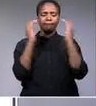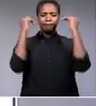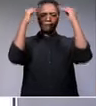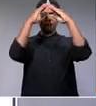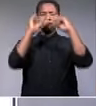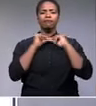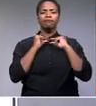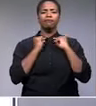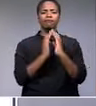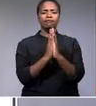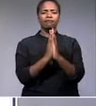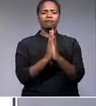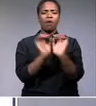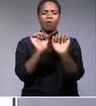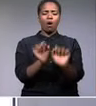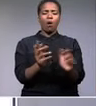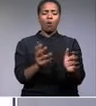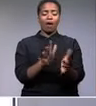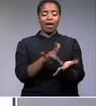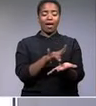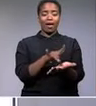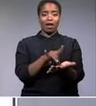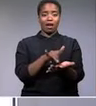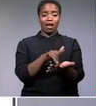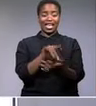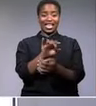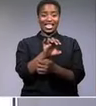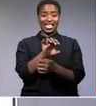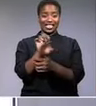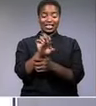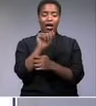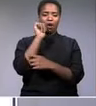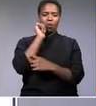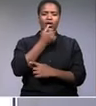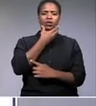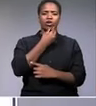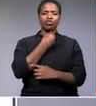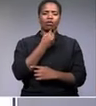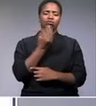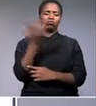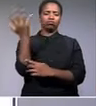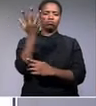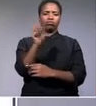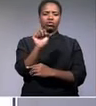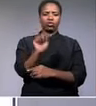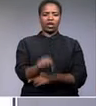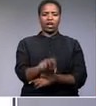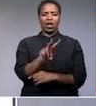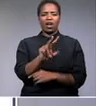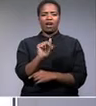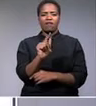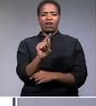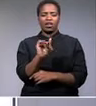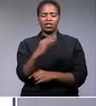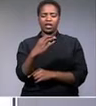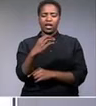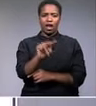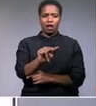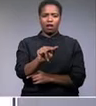in conflict-ridden regions in the Middle East. While delivering his Christmas Day speech at the Vatican, the pontiff said peaceful solutions